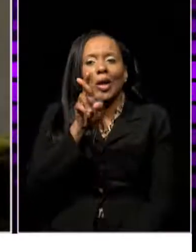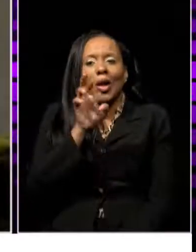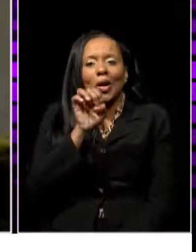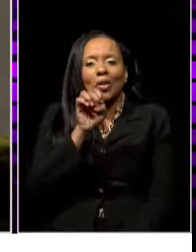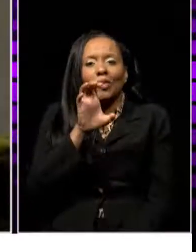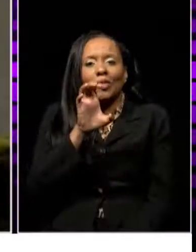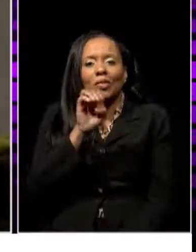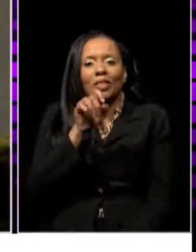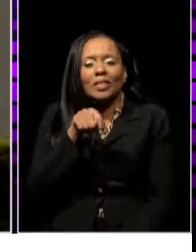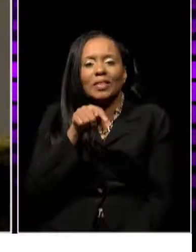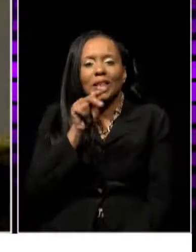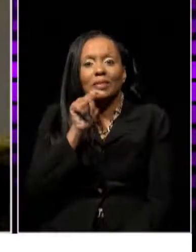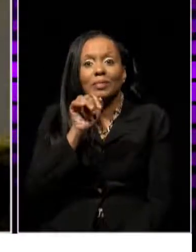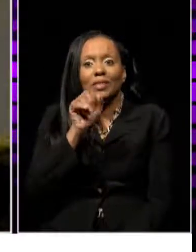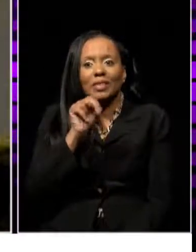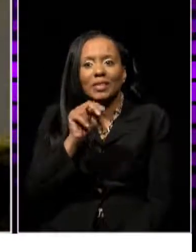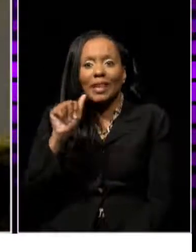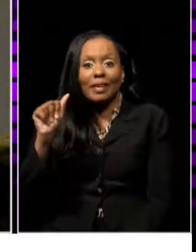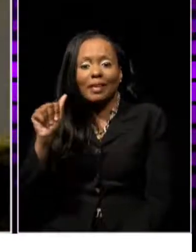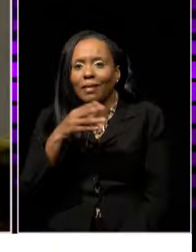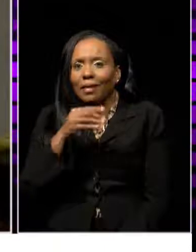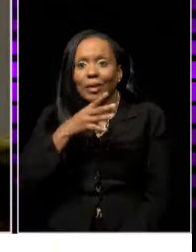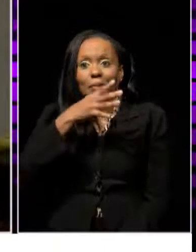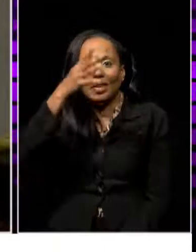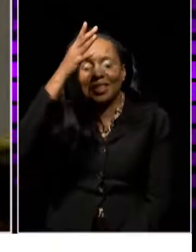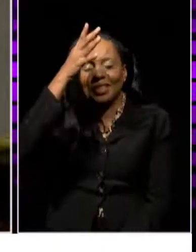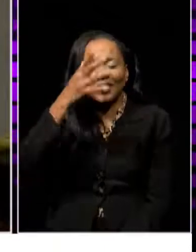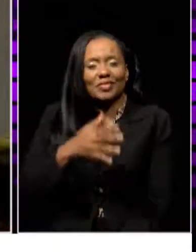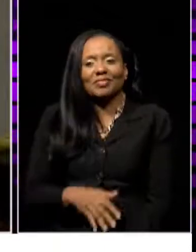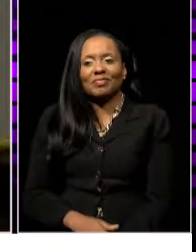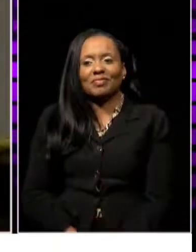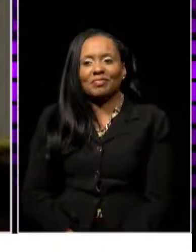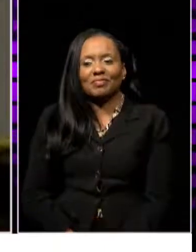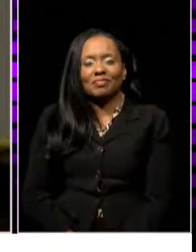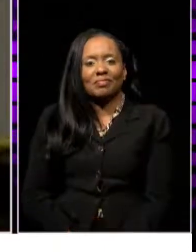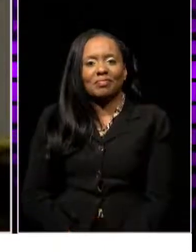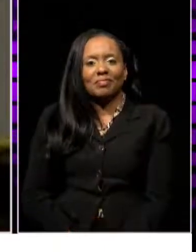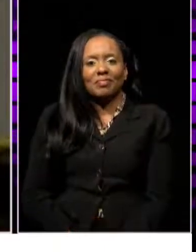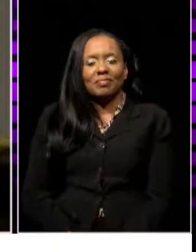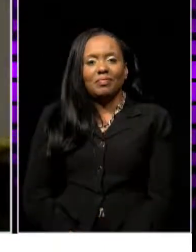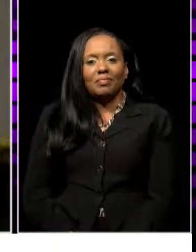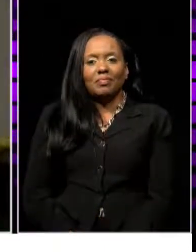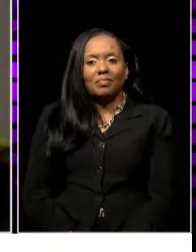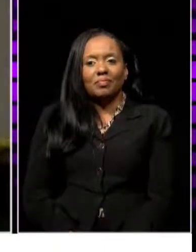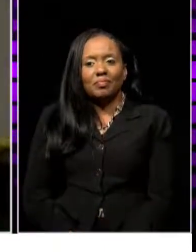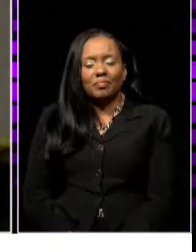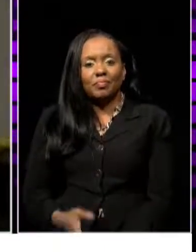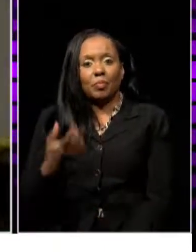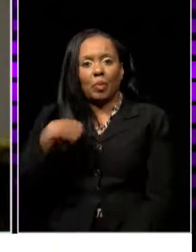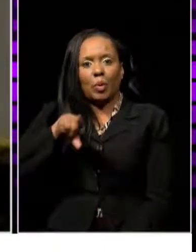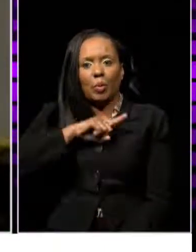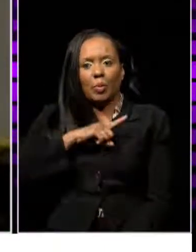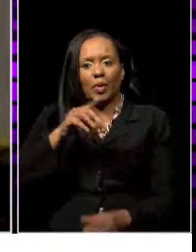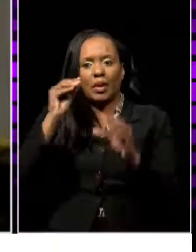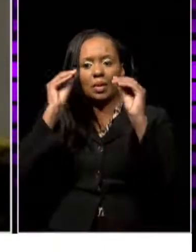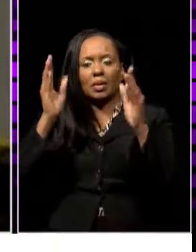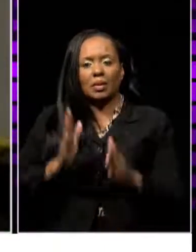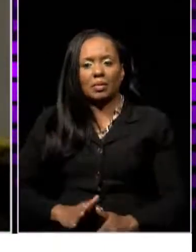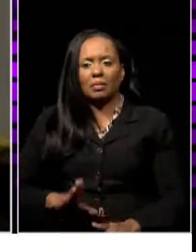But and the parents, of course, we have to be accountable